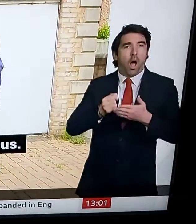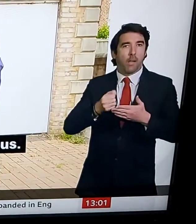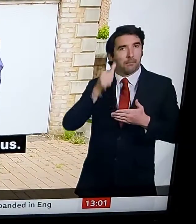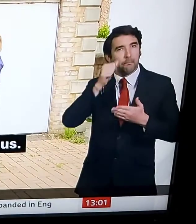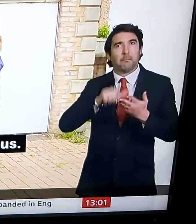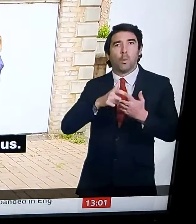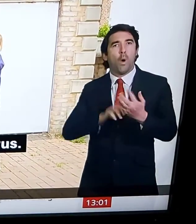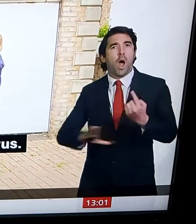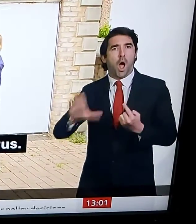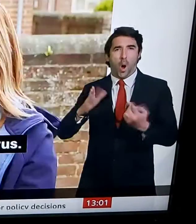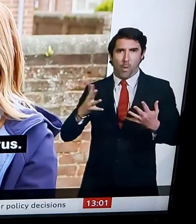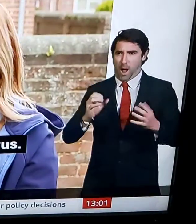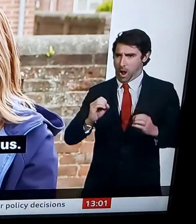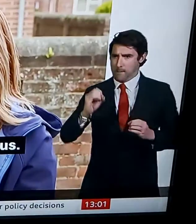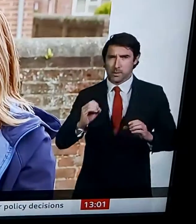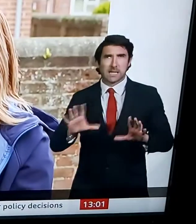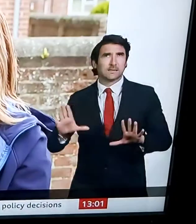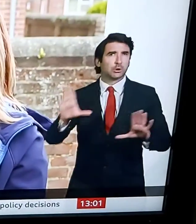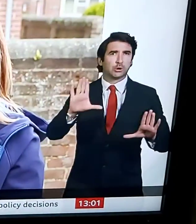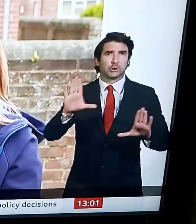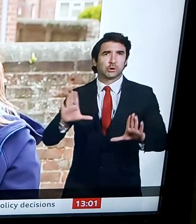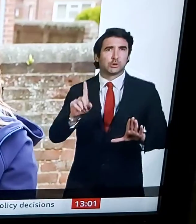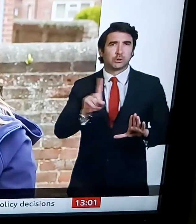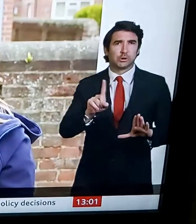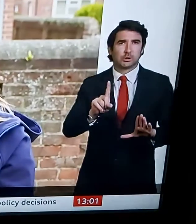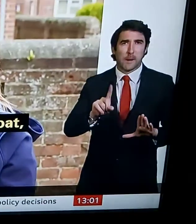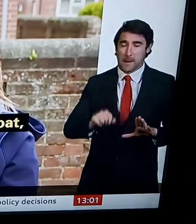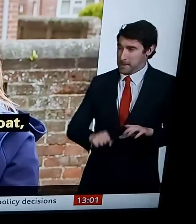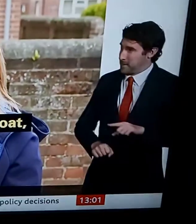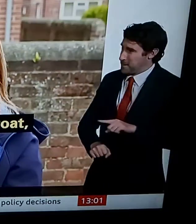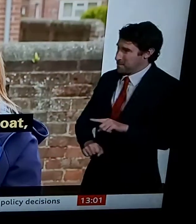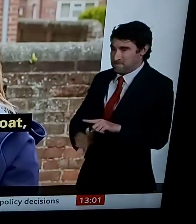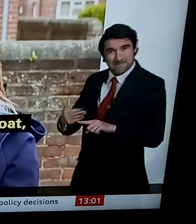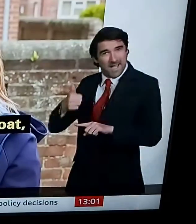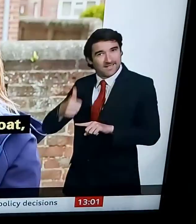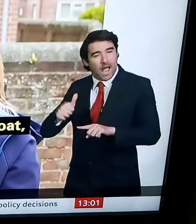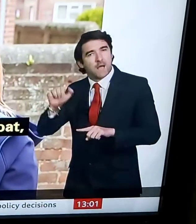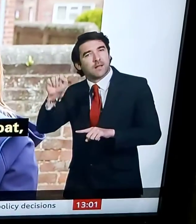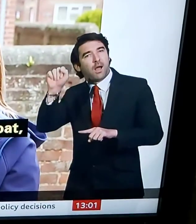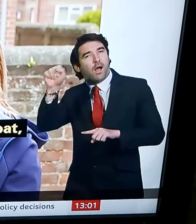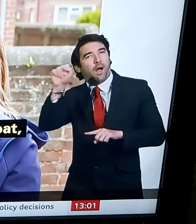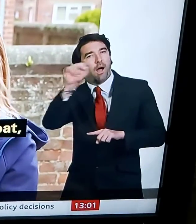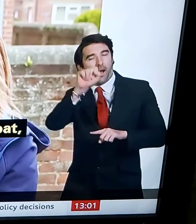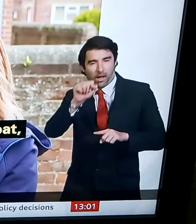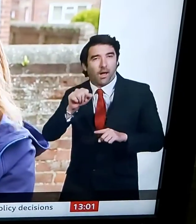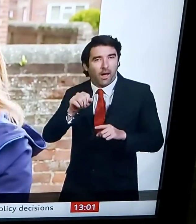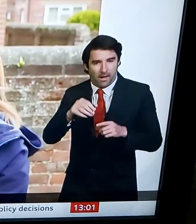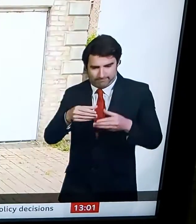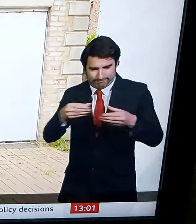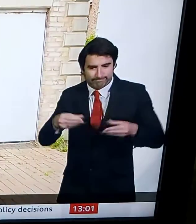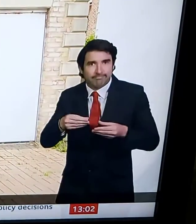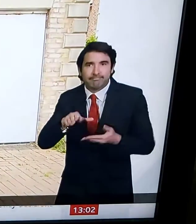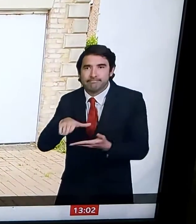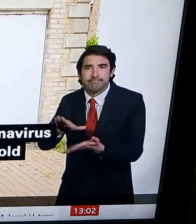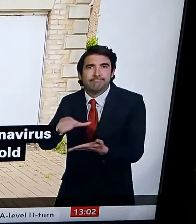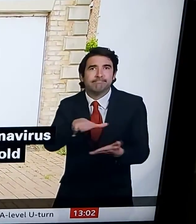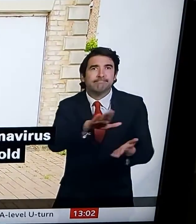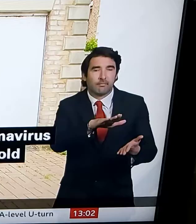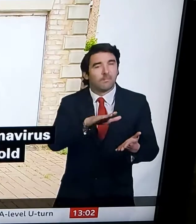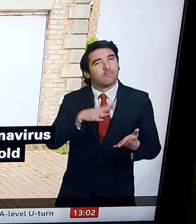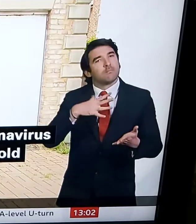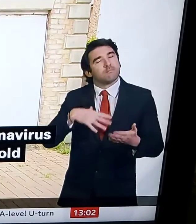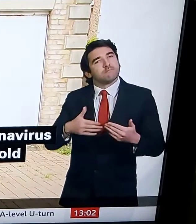both sides by your tonsils. Might make you gag. Volunteers carrying out coronavirus testing as part of the household infection